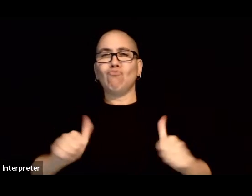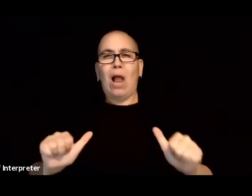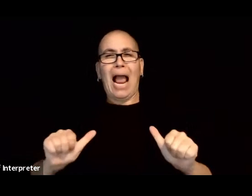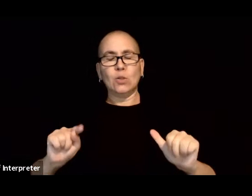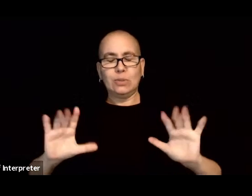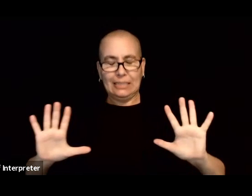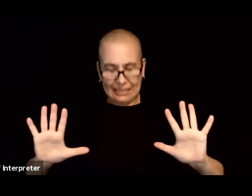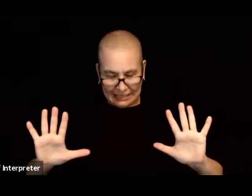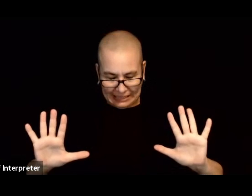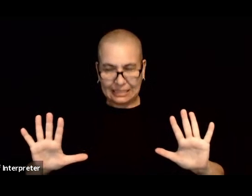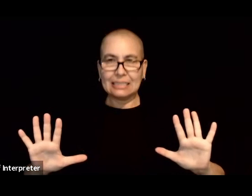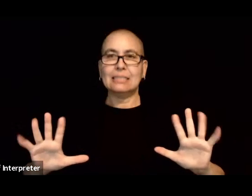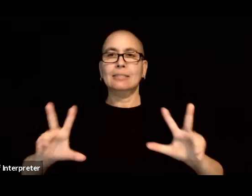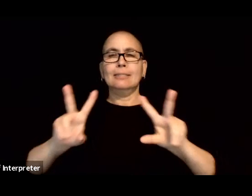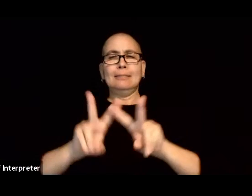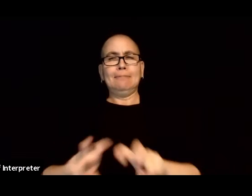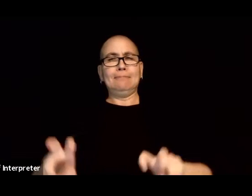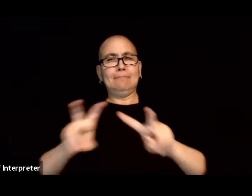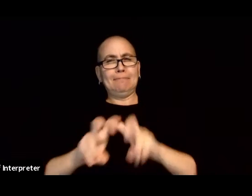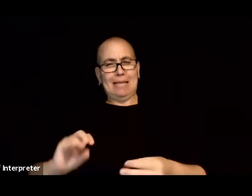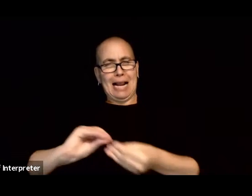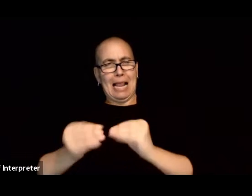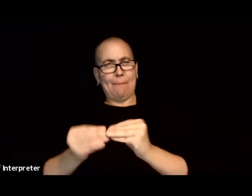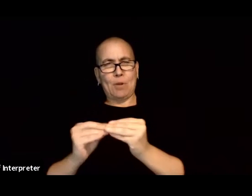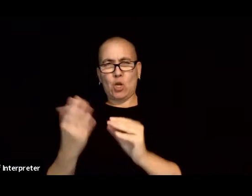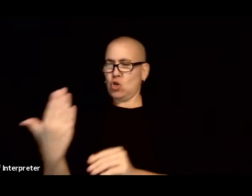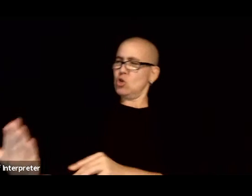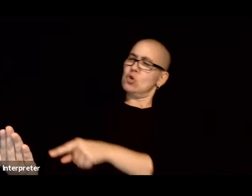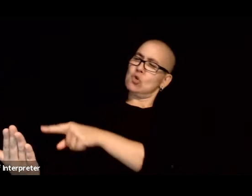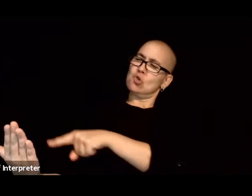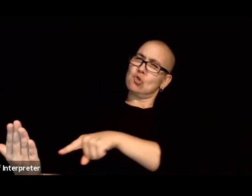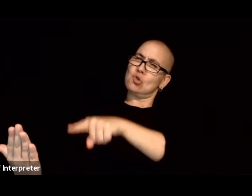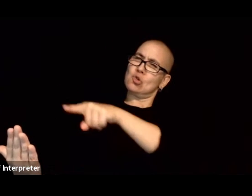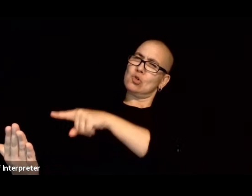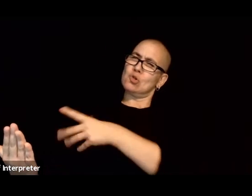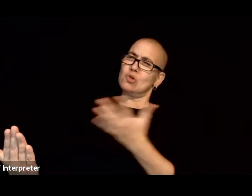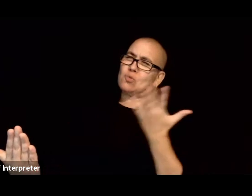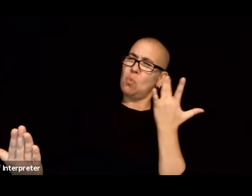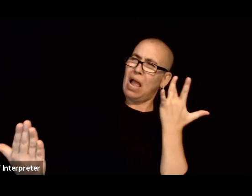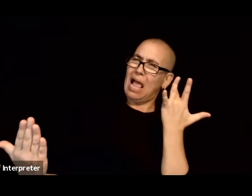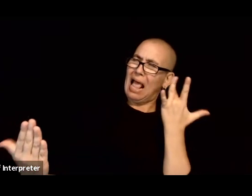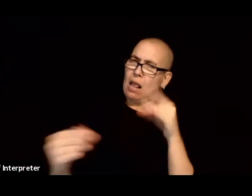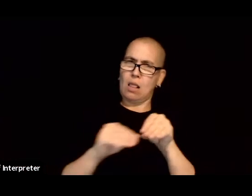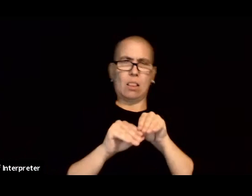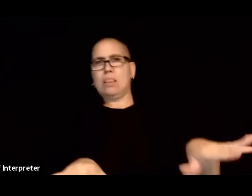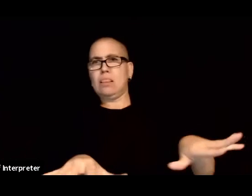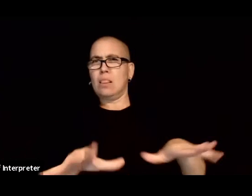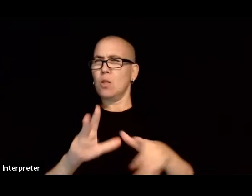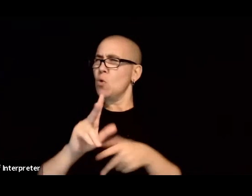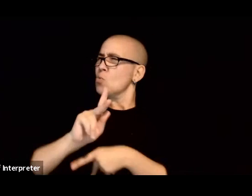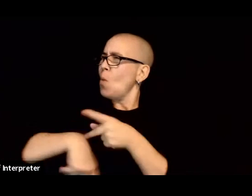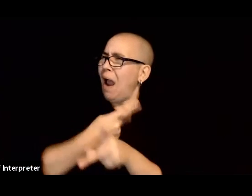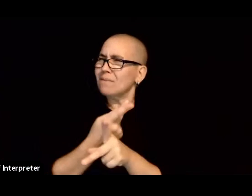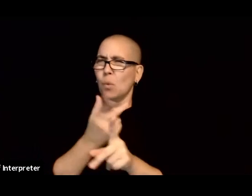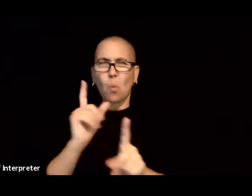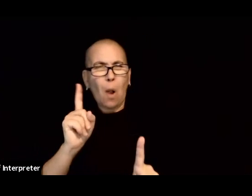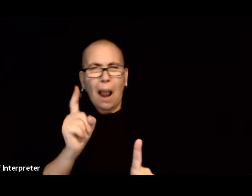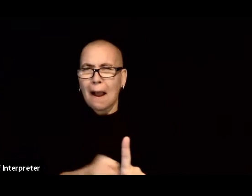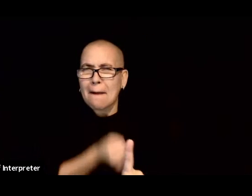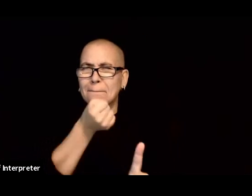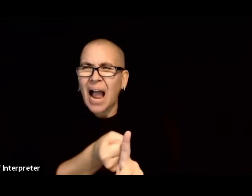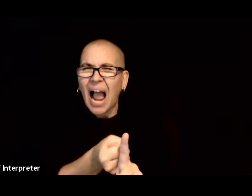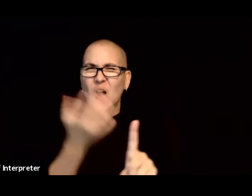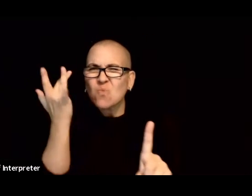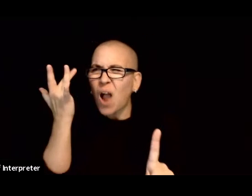what's driving the transmission and what kinds of changes might help to slow down the rate of growth. And even though it's